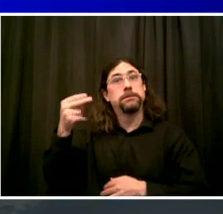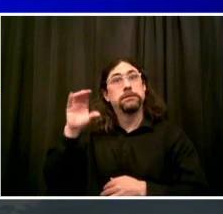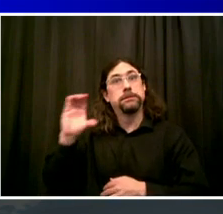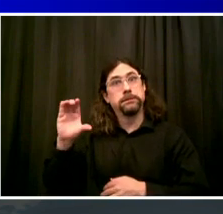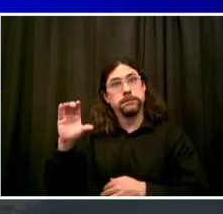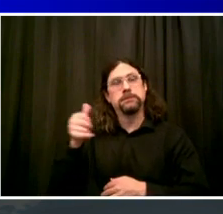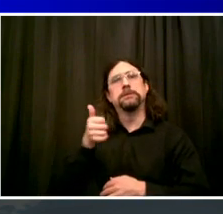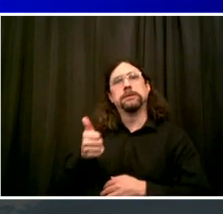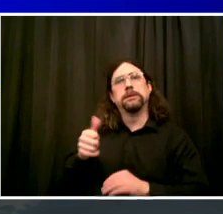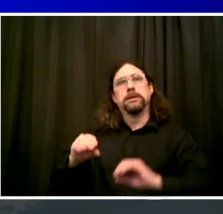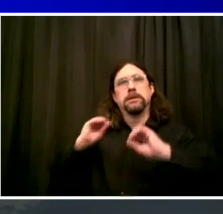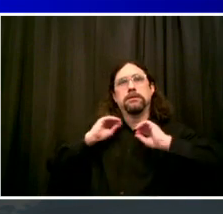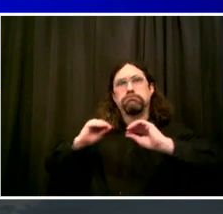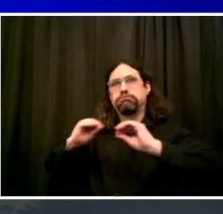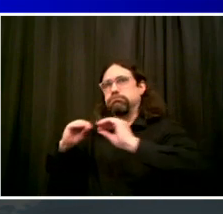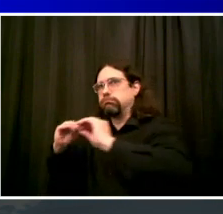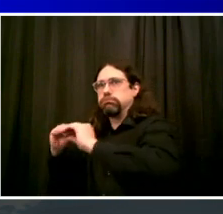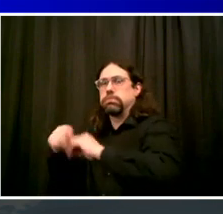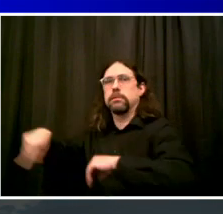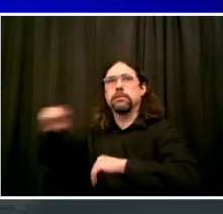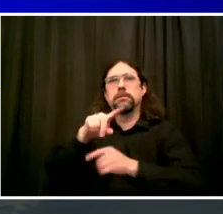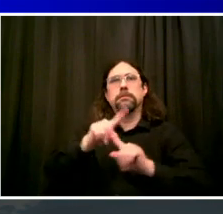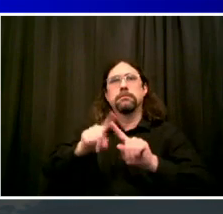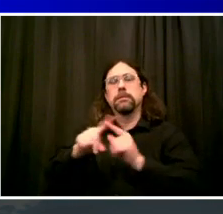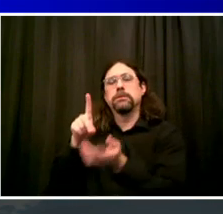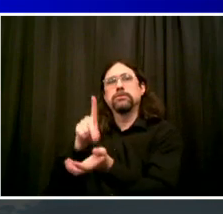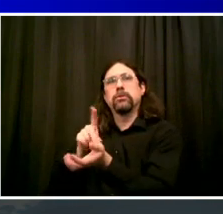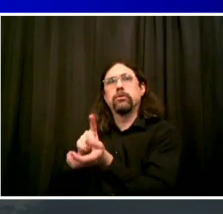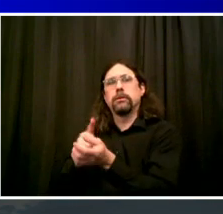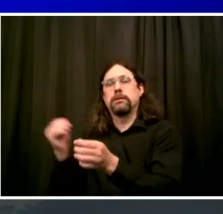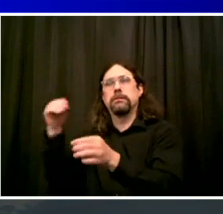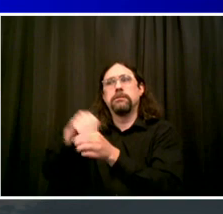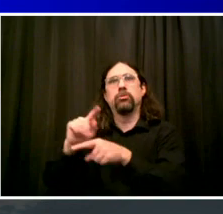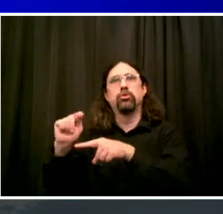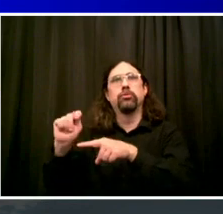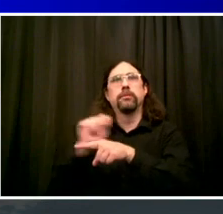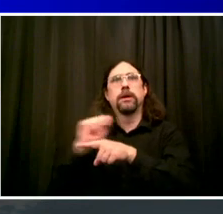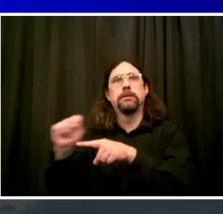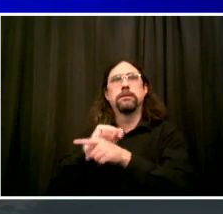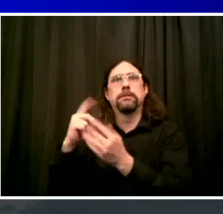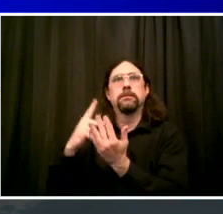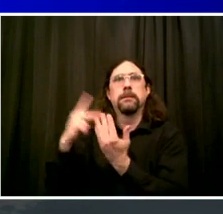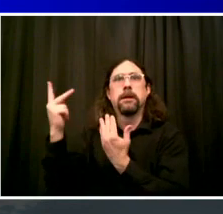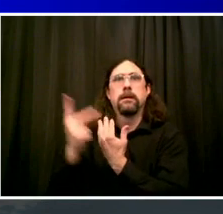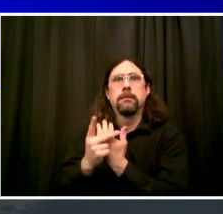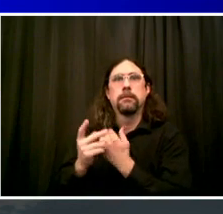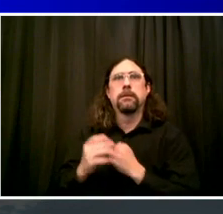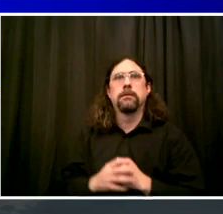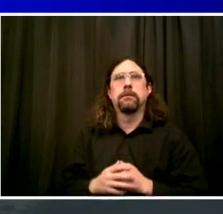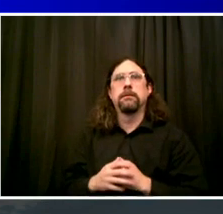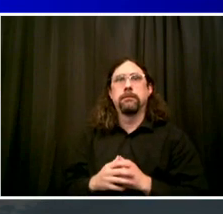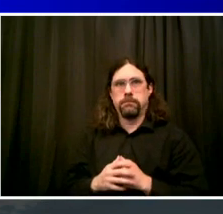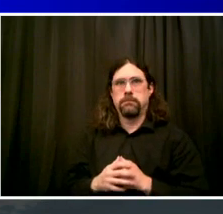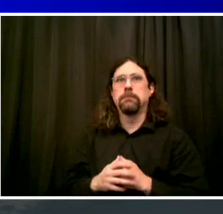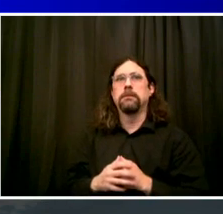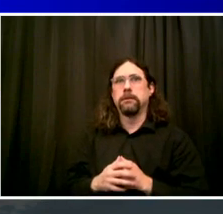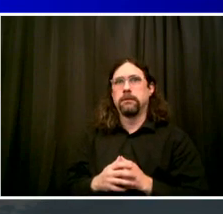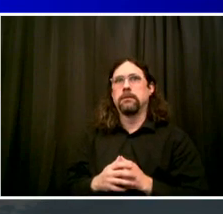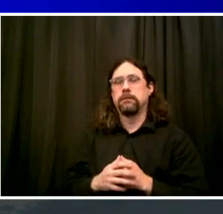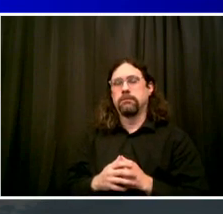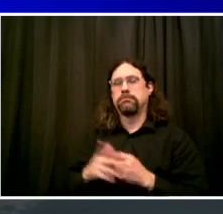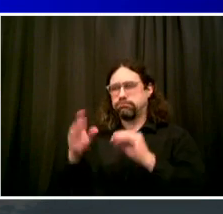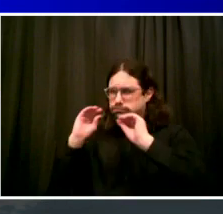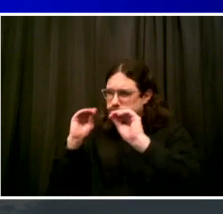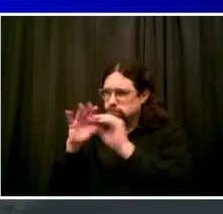from beginning to end, to make sure that there was that continuity. And this is so important to the work she will do directing